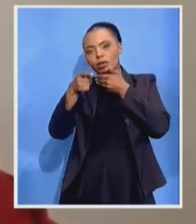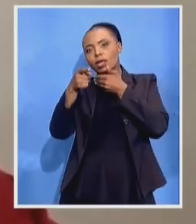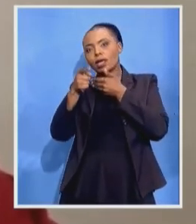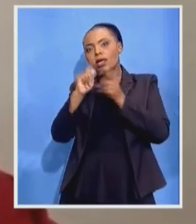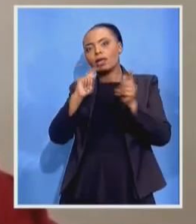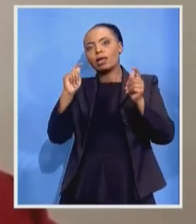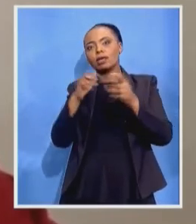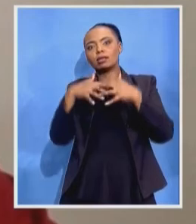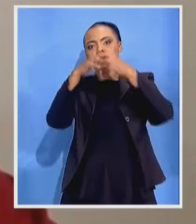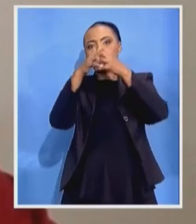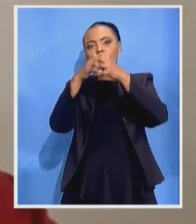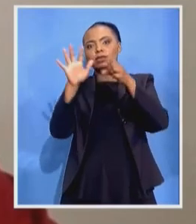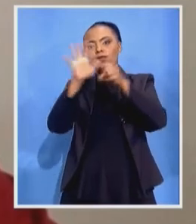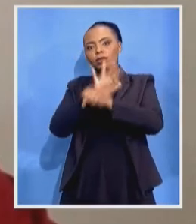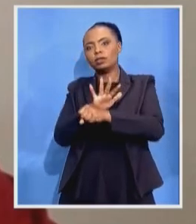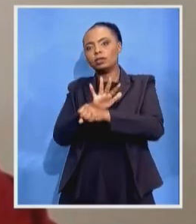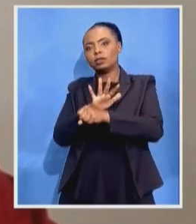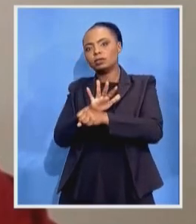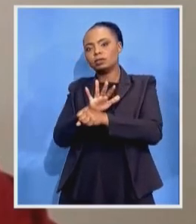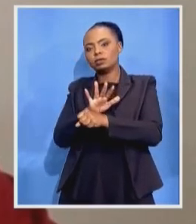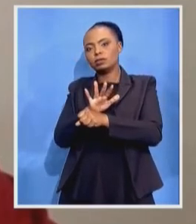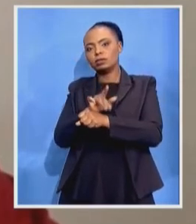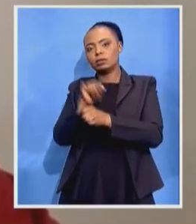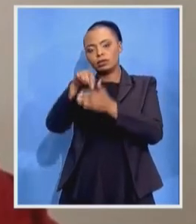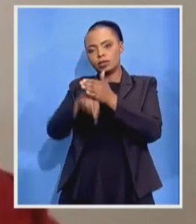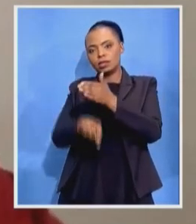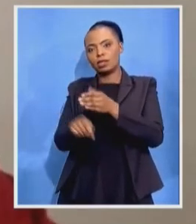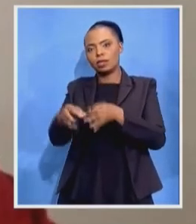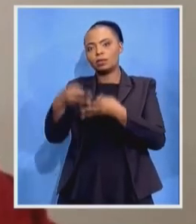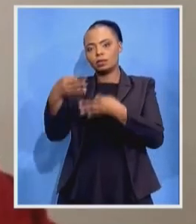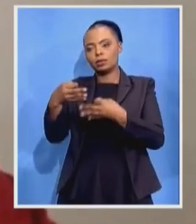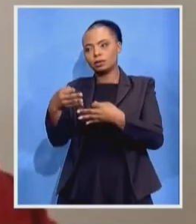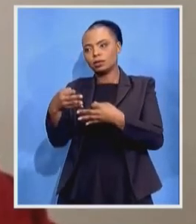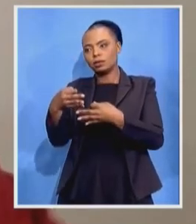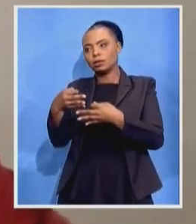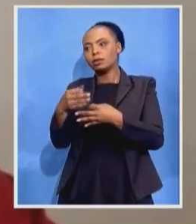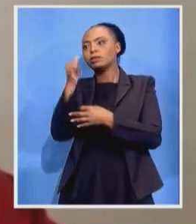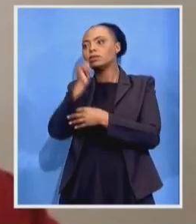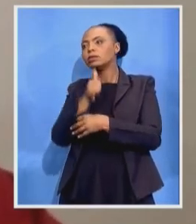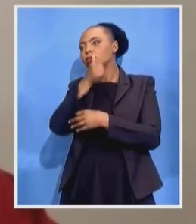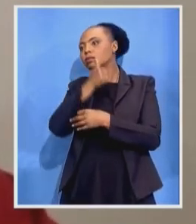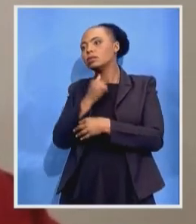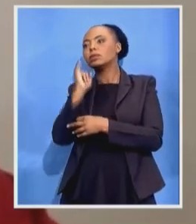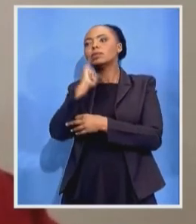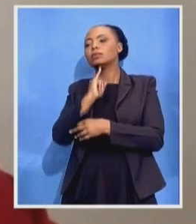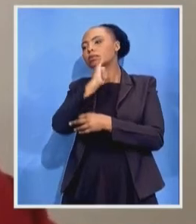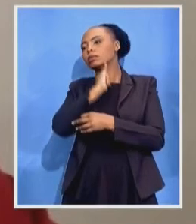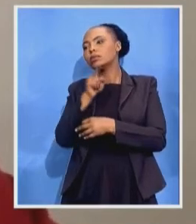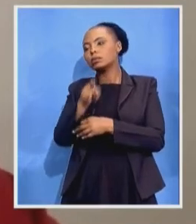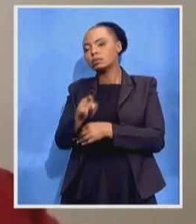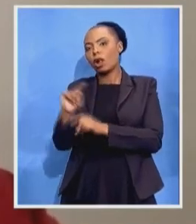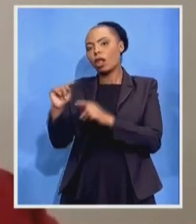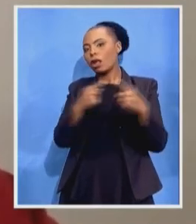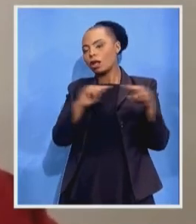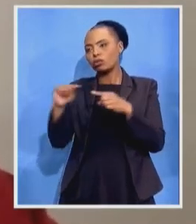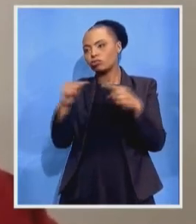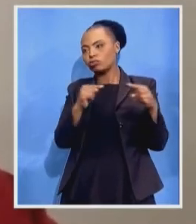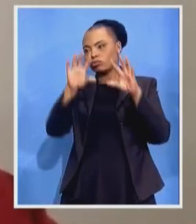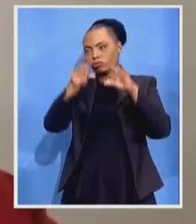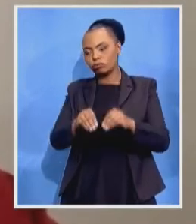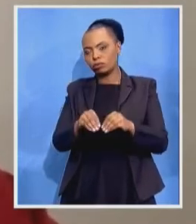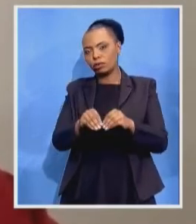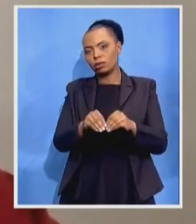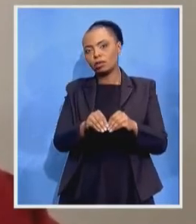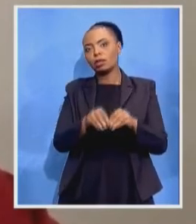regime. Central Committee expressed solidarity with the people of Western Sahara and Palestine and